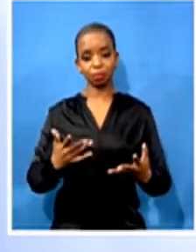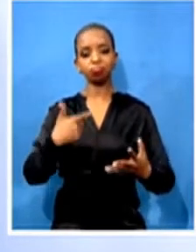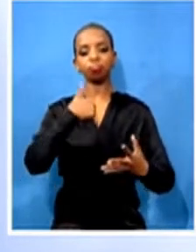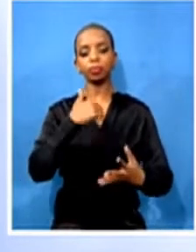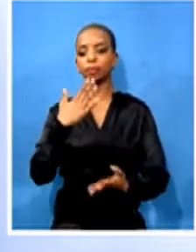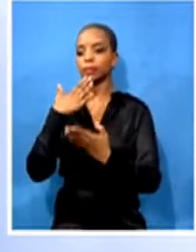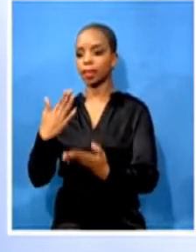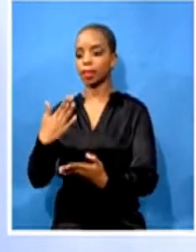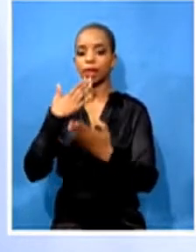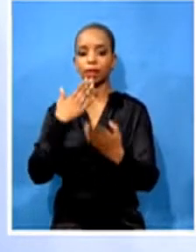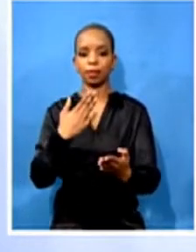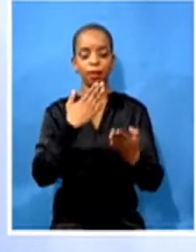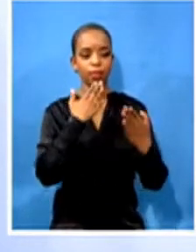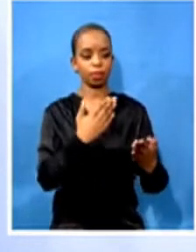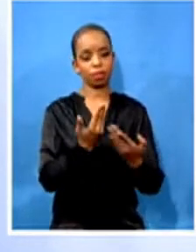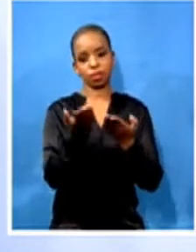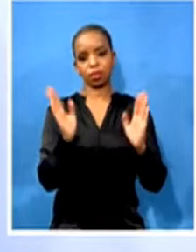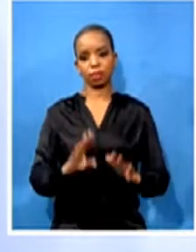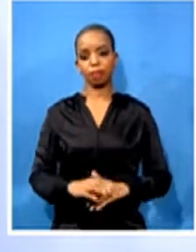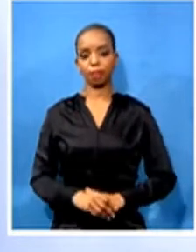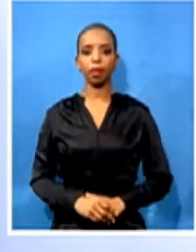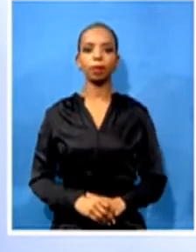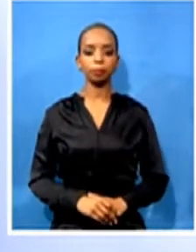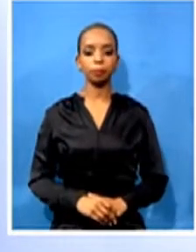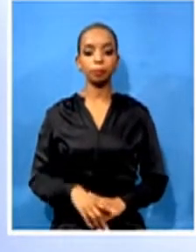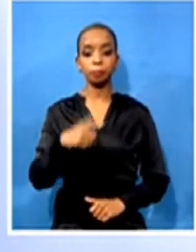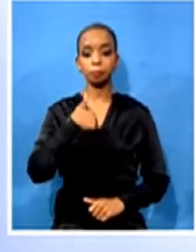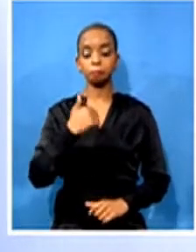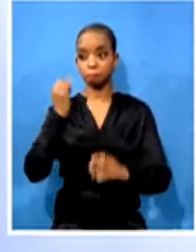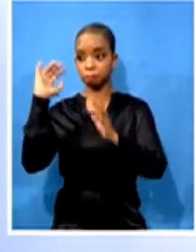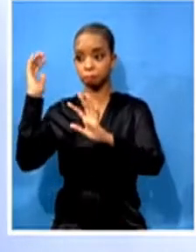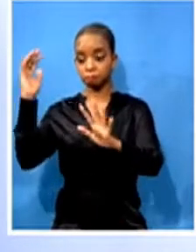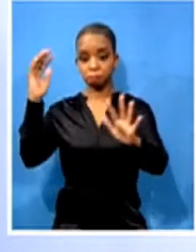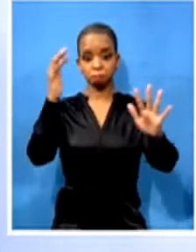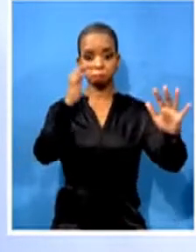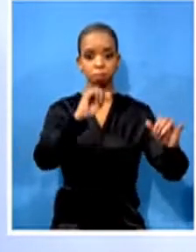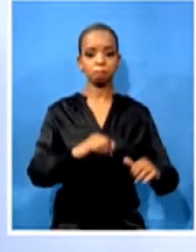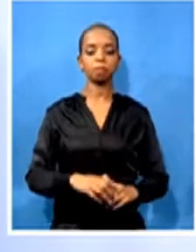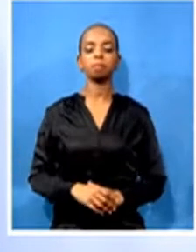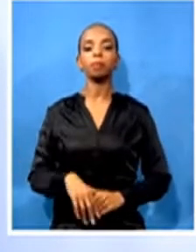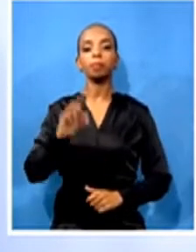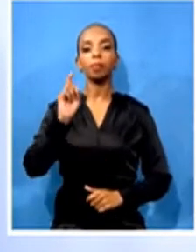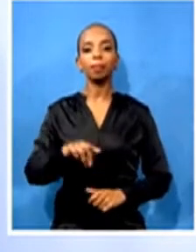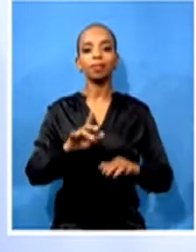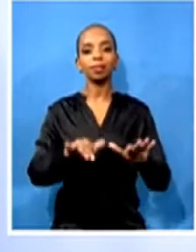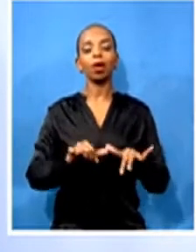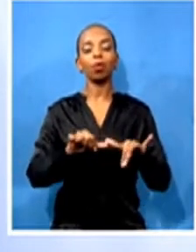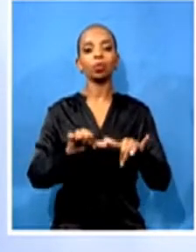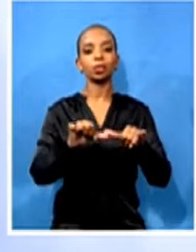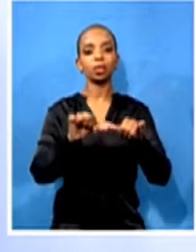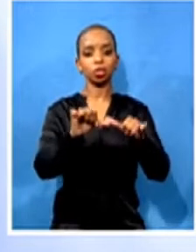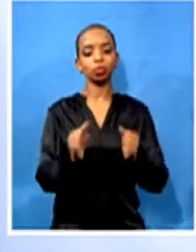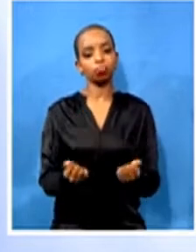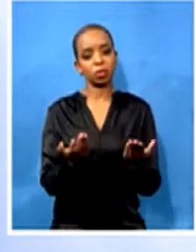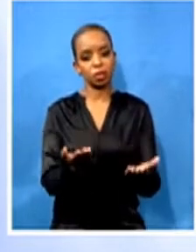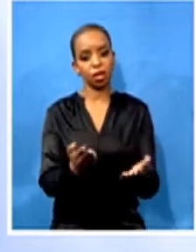and implore them to continue giving this service to our communities. And at the